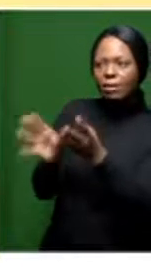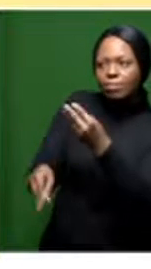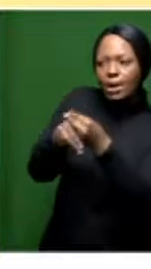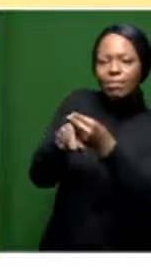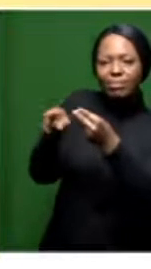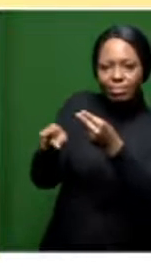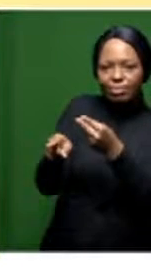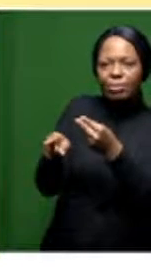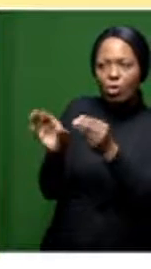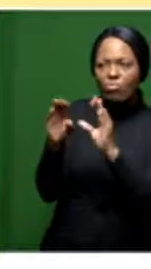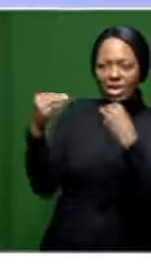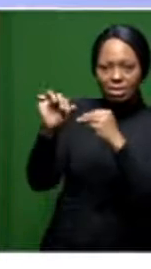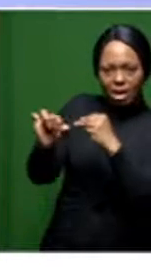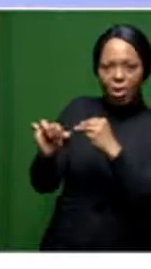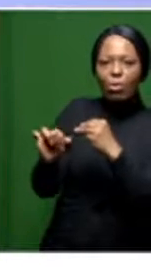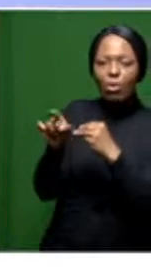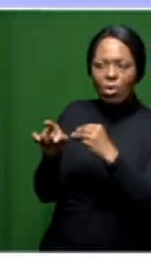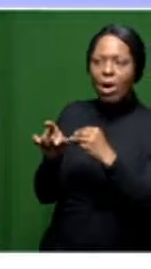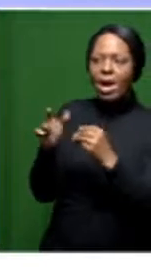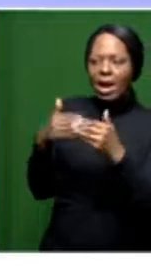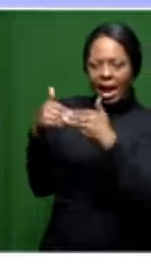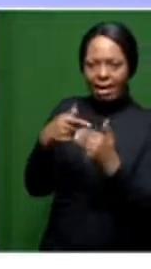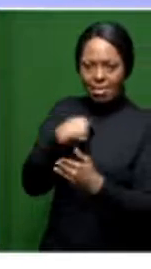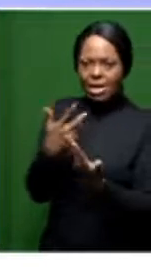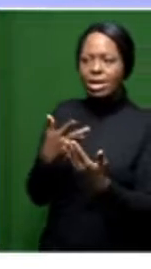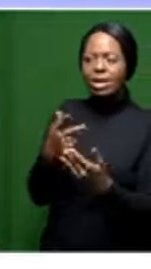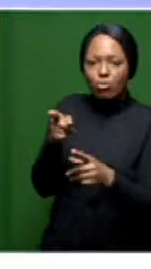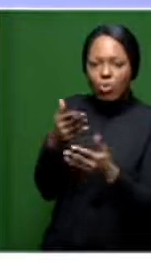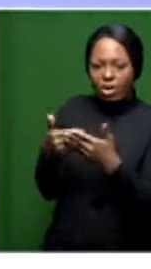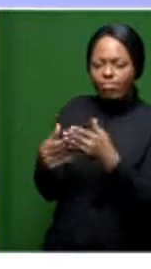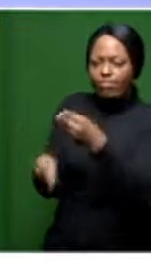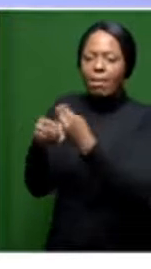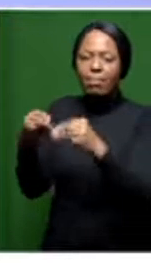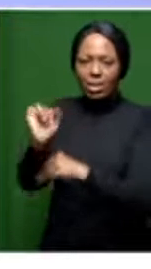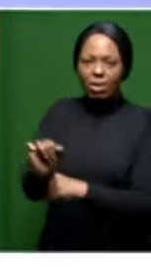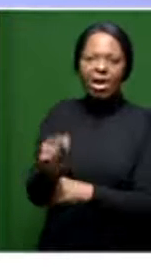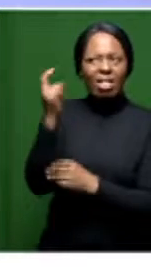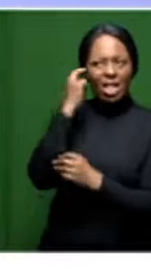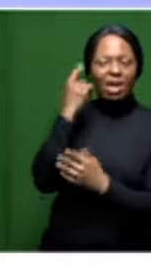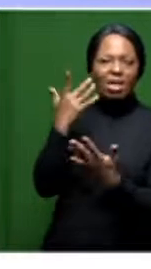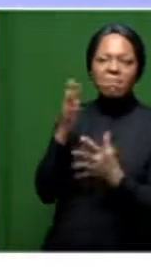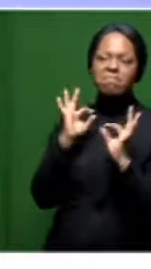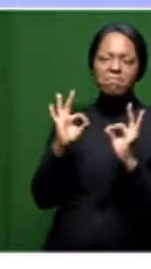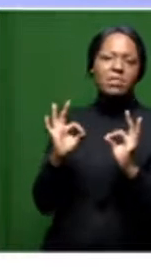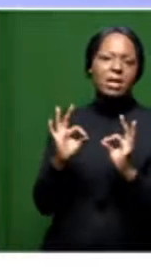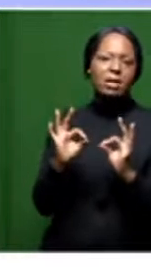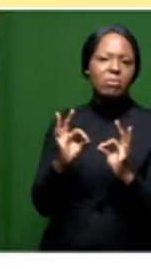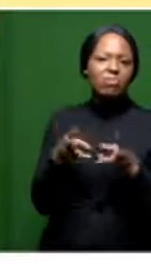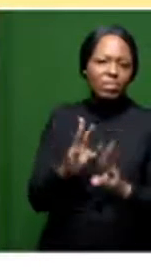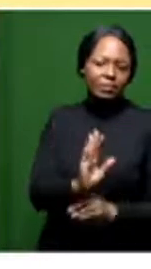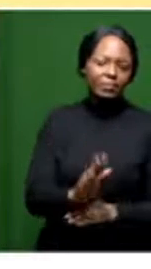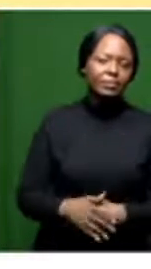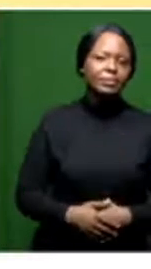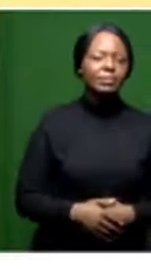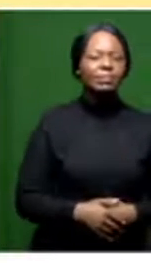capacity. So that's a commercial decision for them. They're able to make far more money off the existing infrastructure than they would have before us. And how